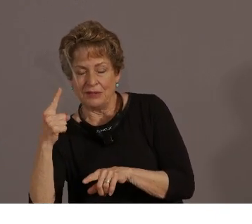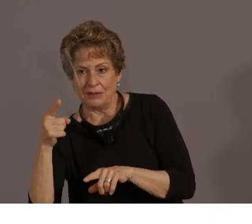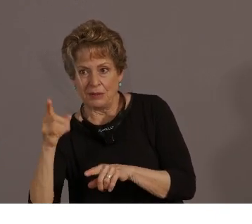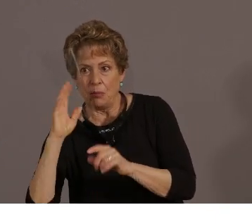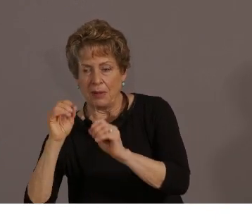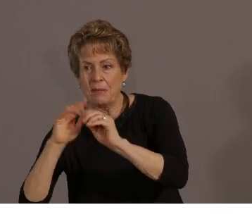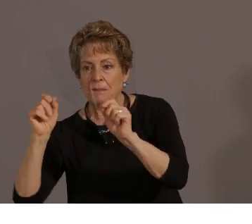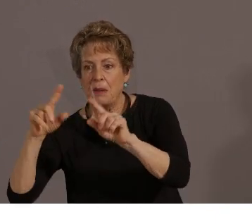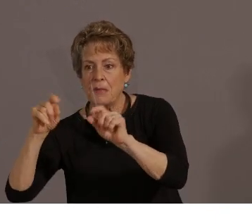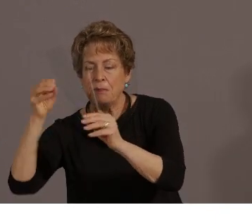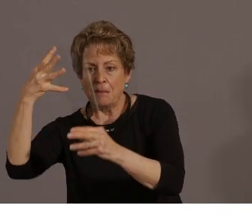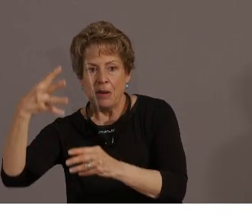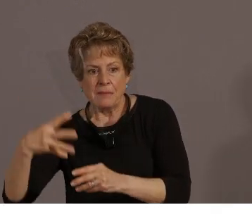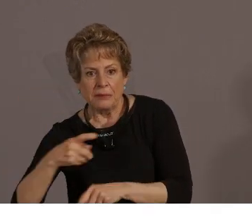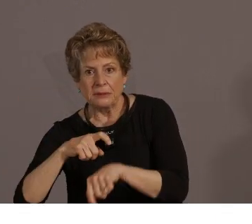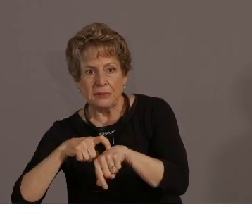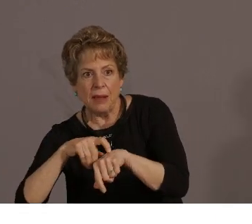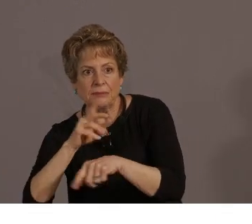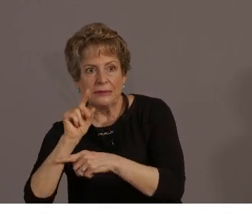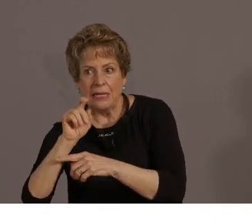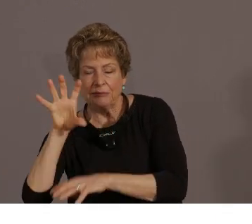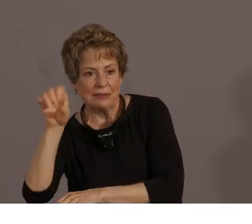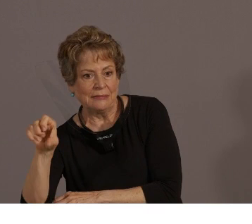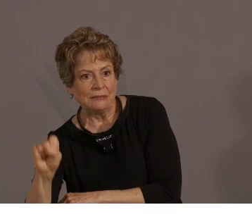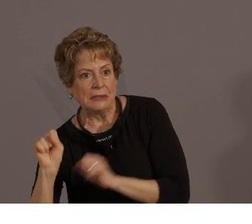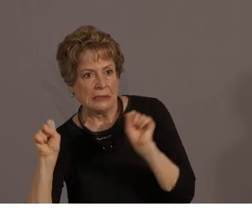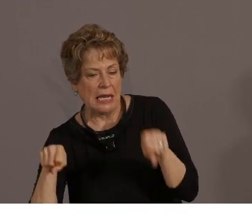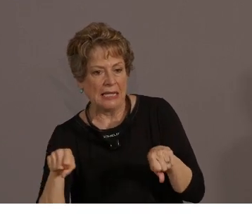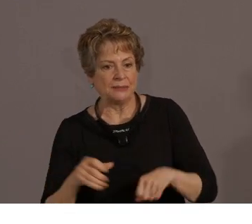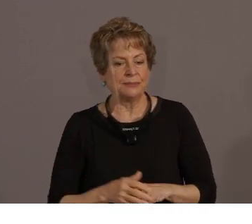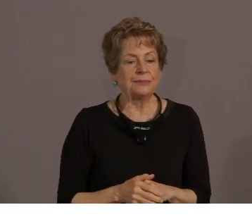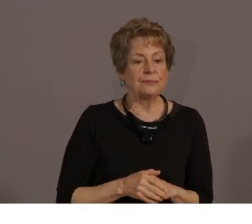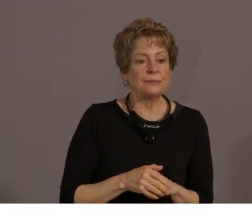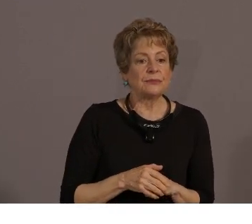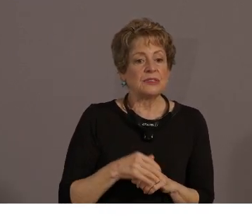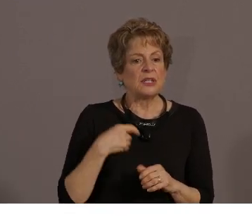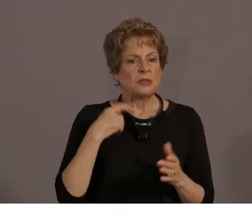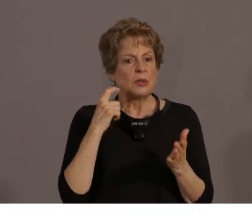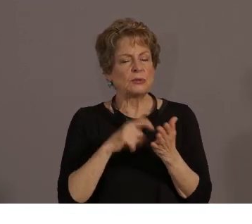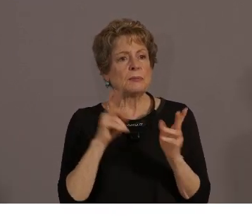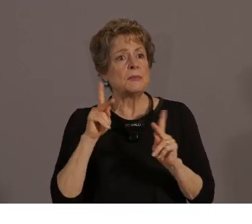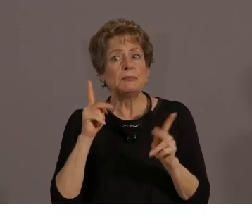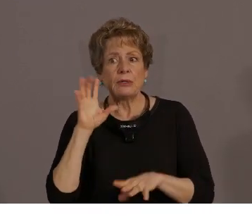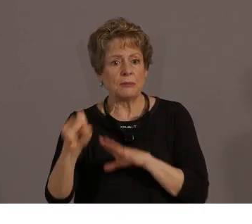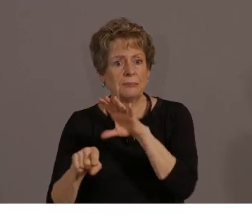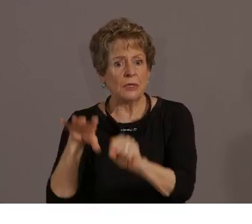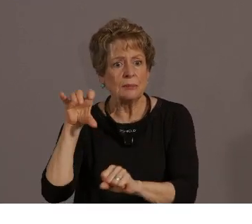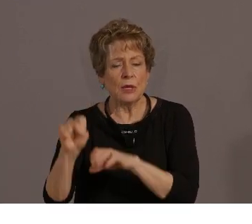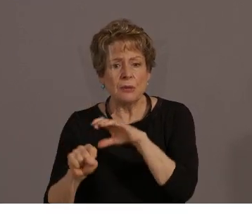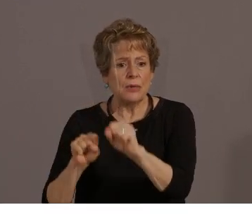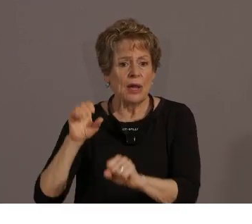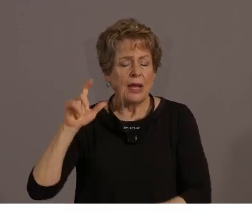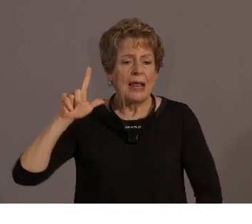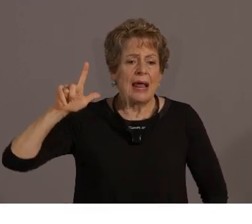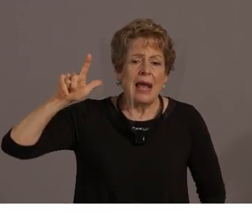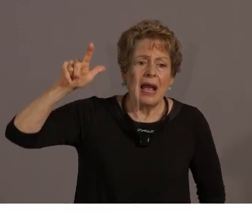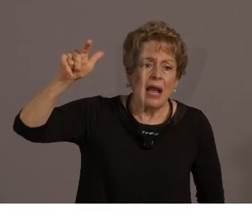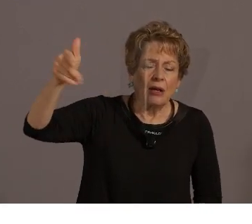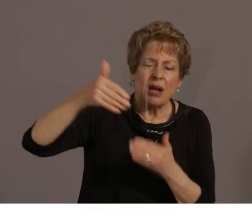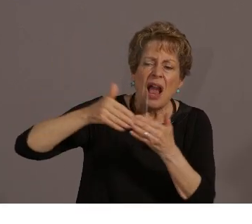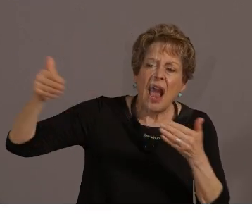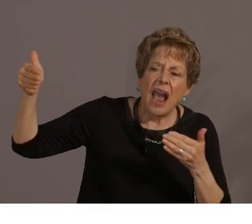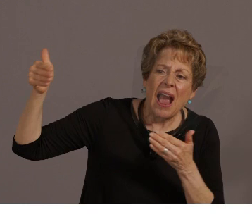as people were booking farther and farther out for those appointments, we were getting increased cancellations because there